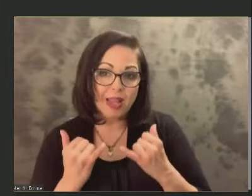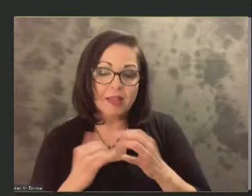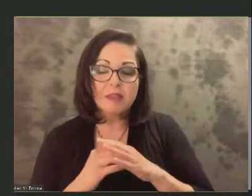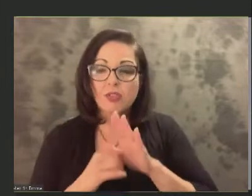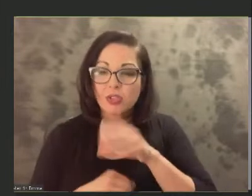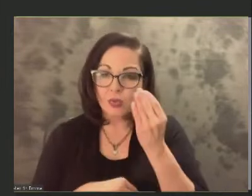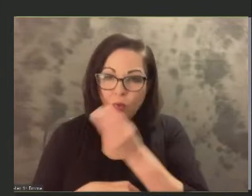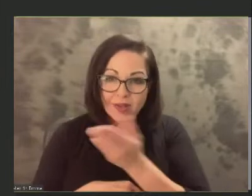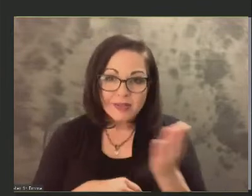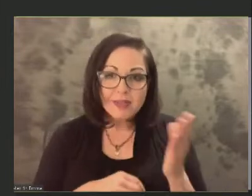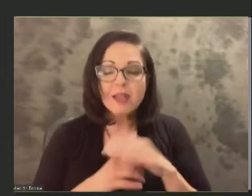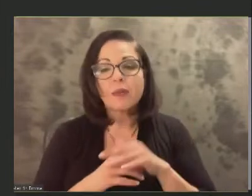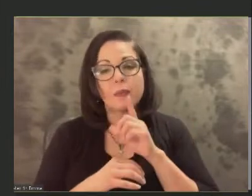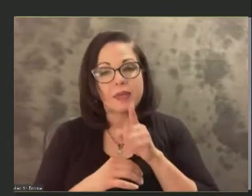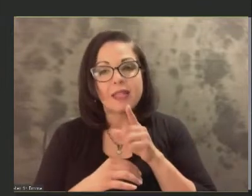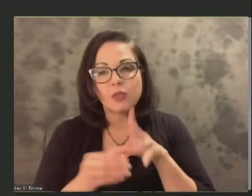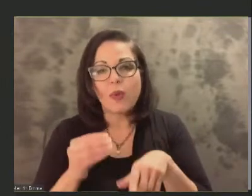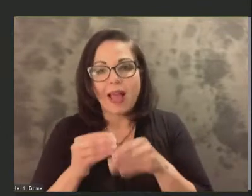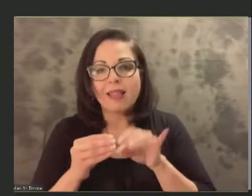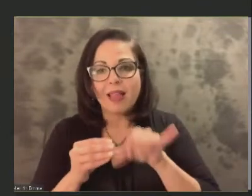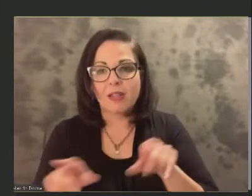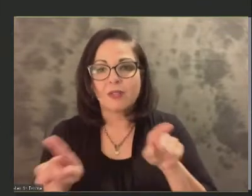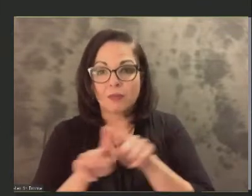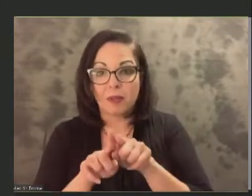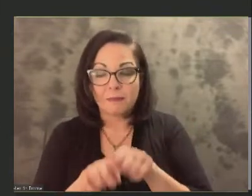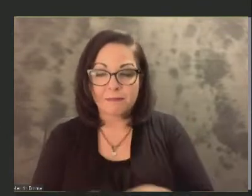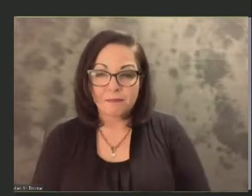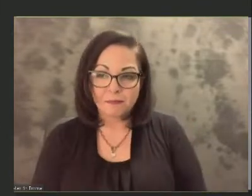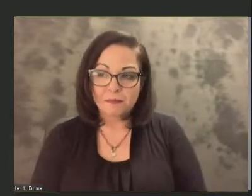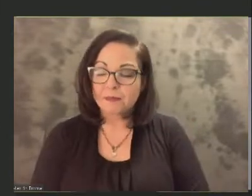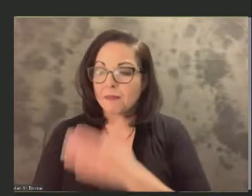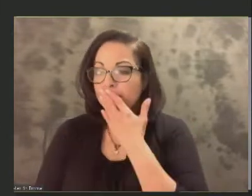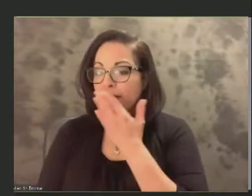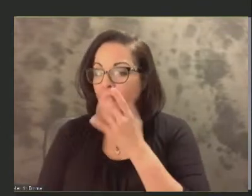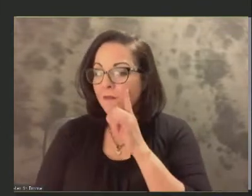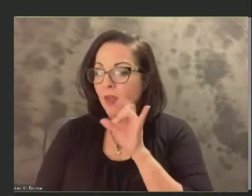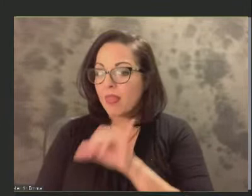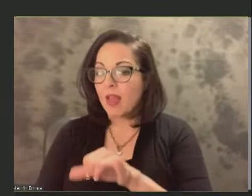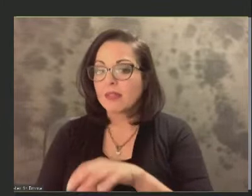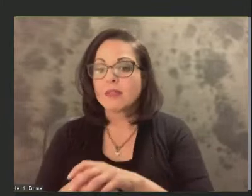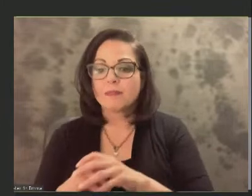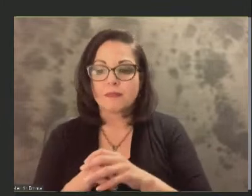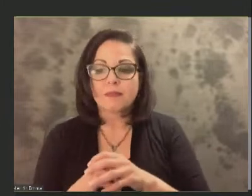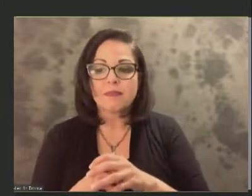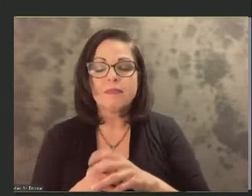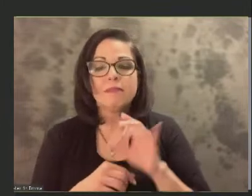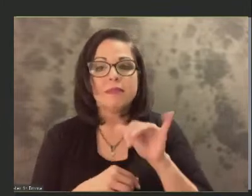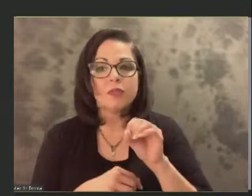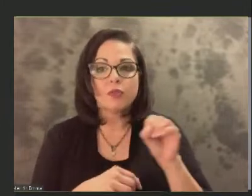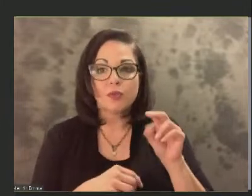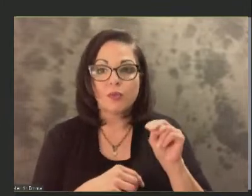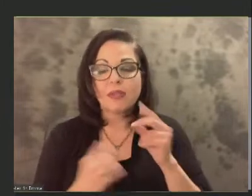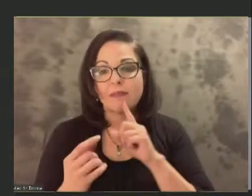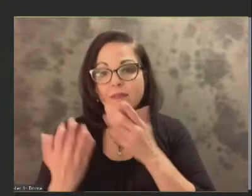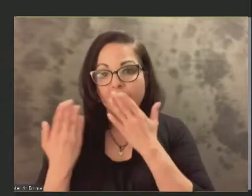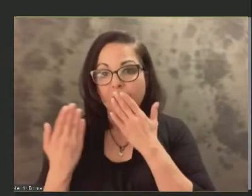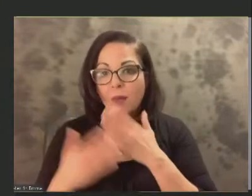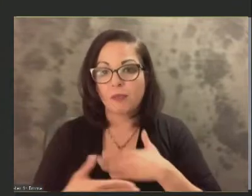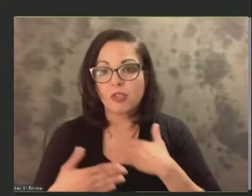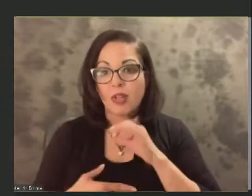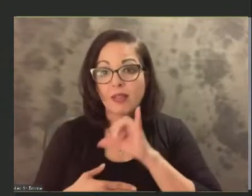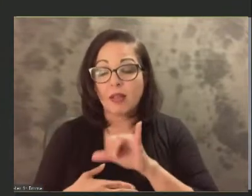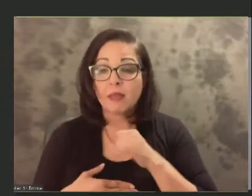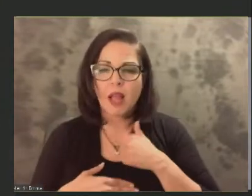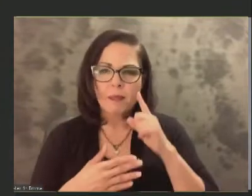wanted to underscore that, and thank you so much. Thank you for lifting that up, Ms. Yoon. Much appreciated. Wonderful. I believe that's the